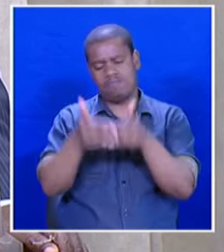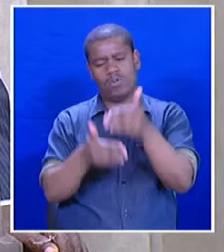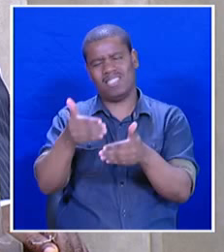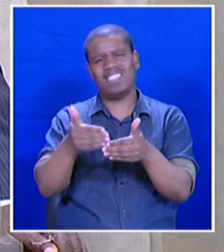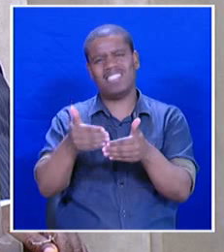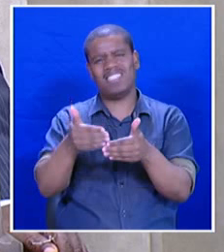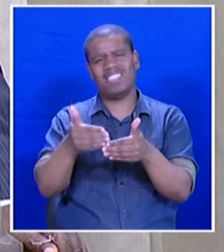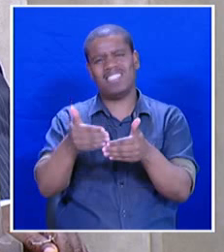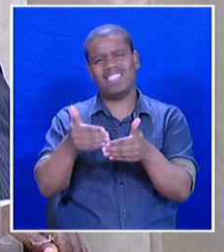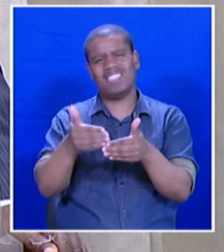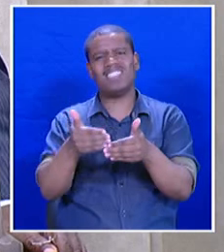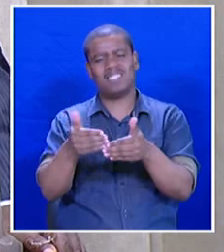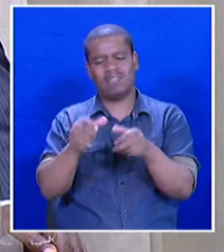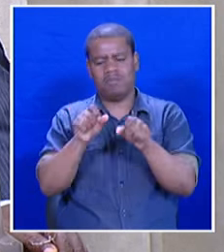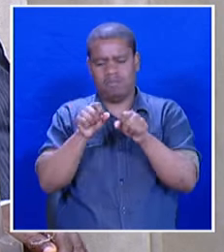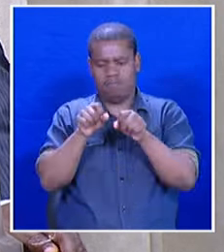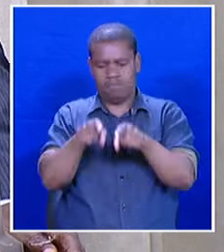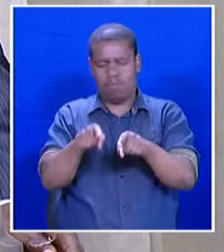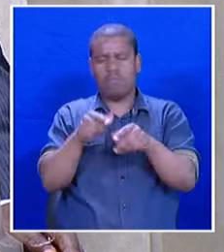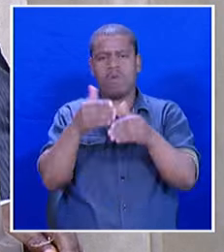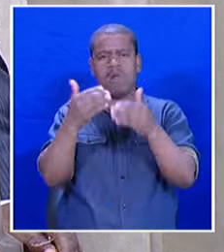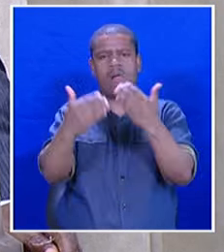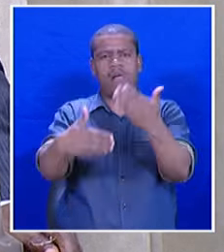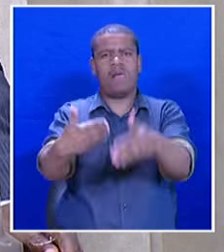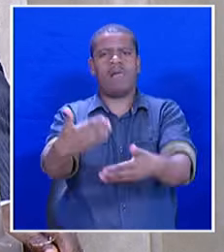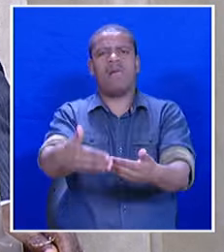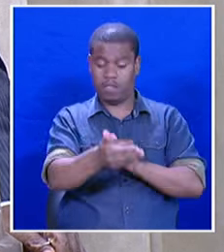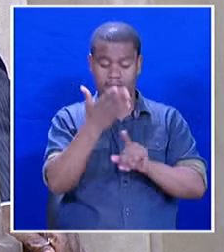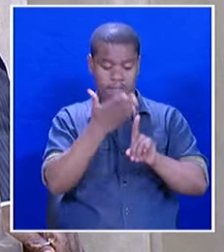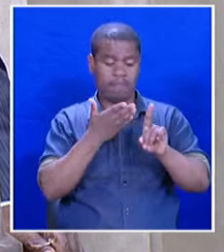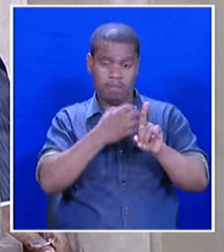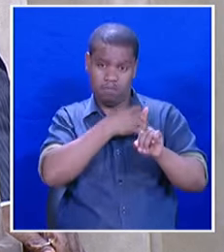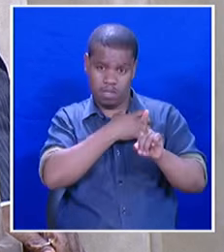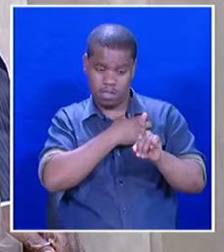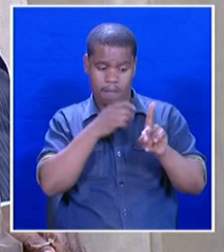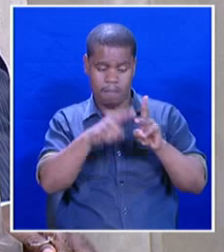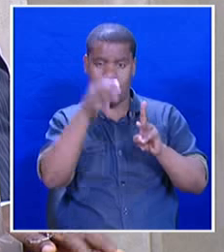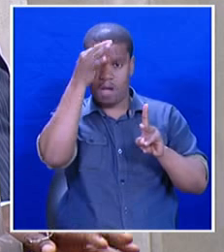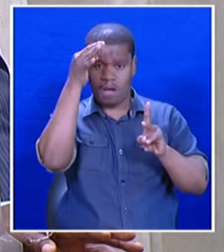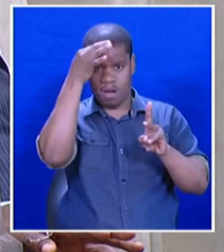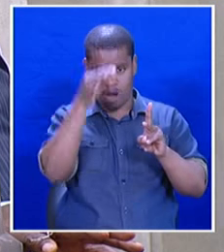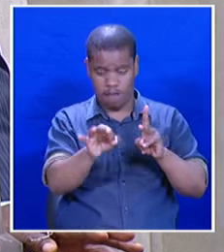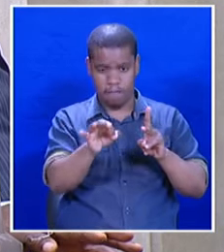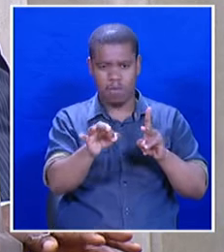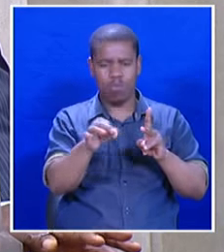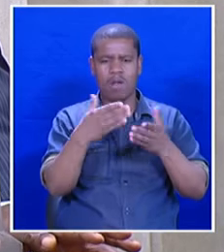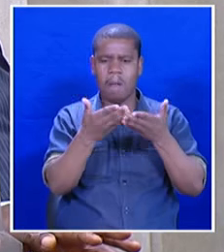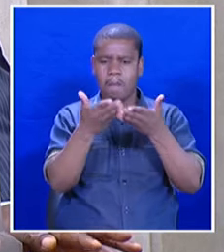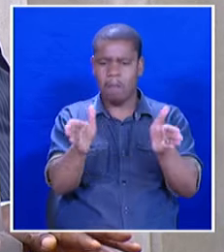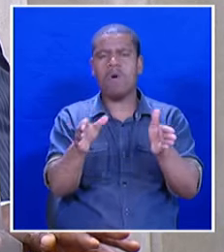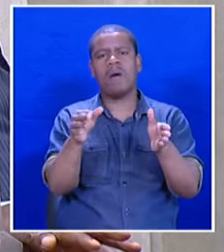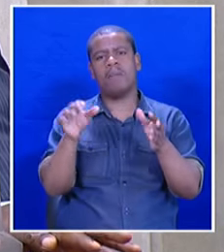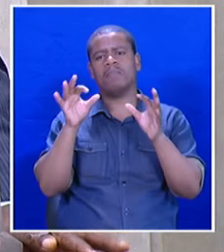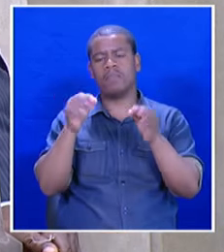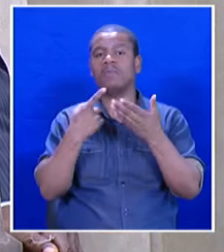thereafter, and government will be able to set out very clearly what is the way